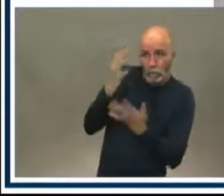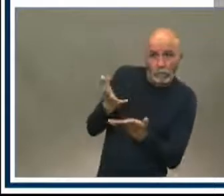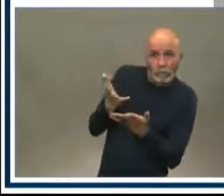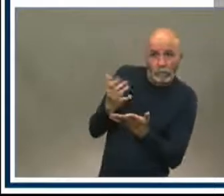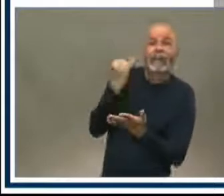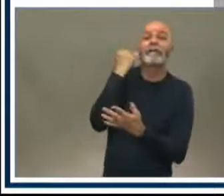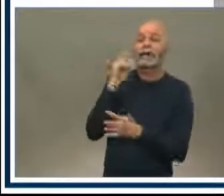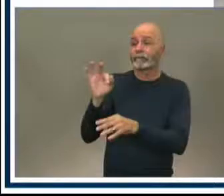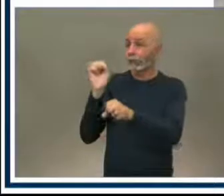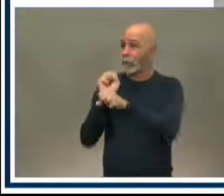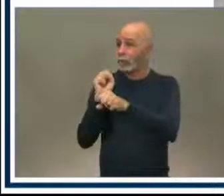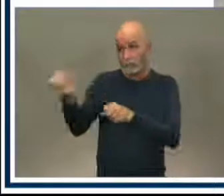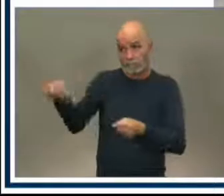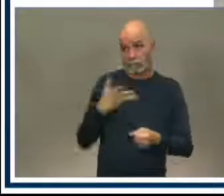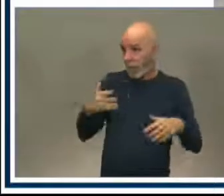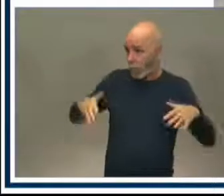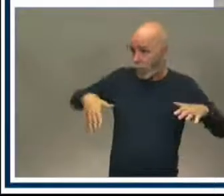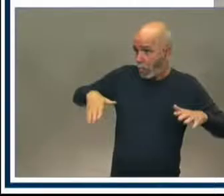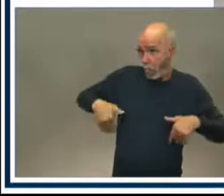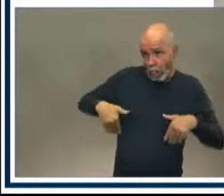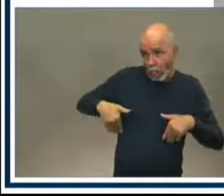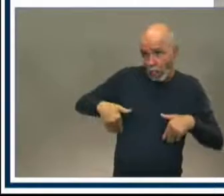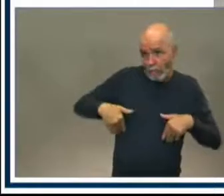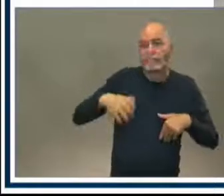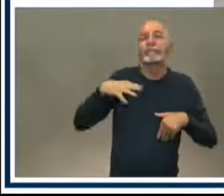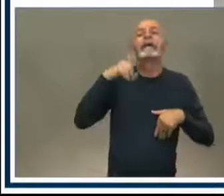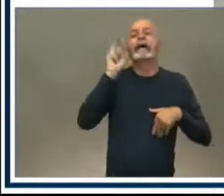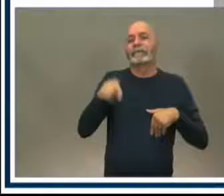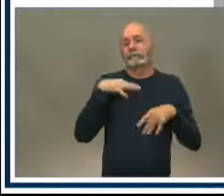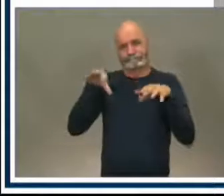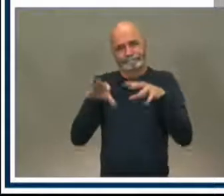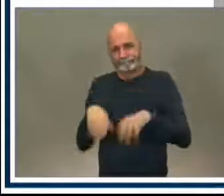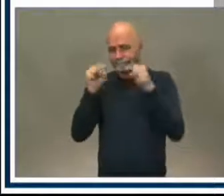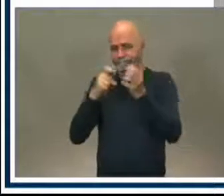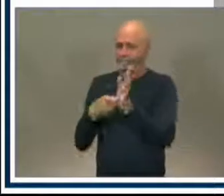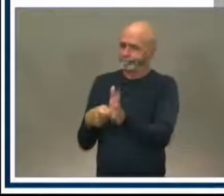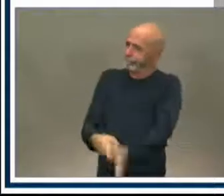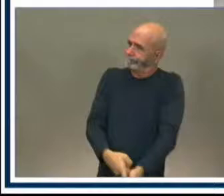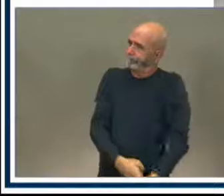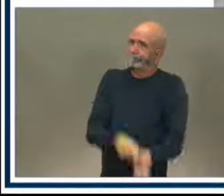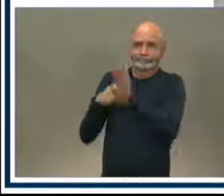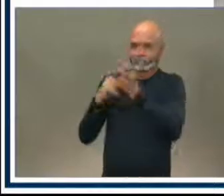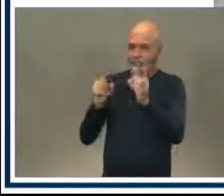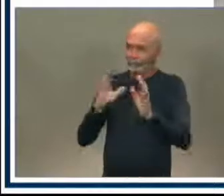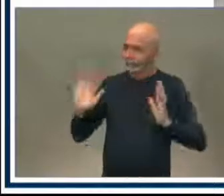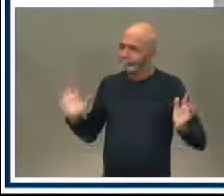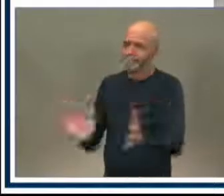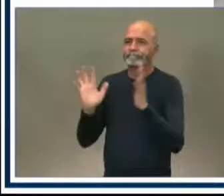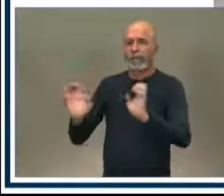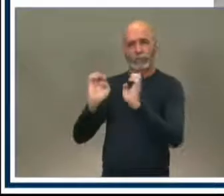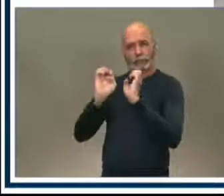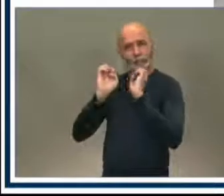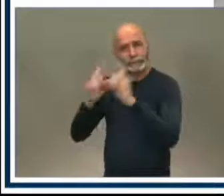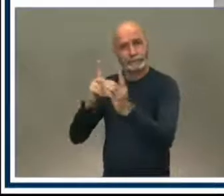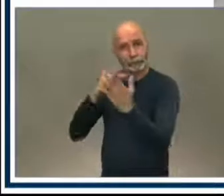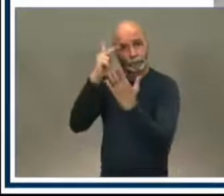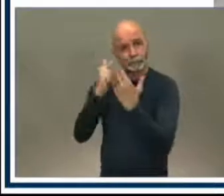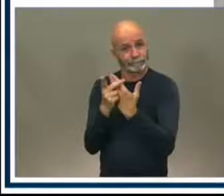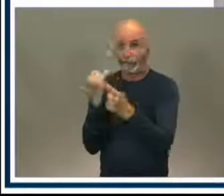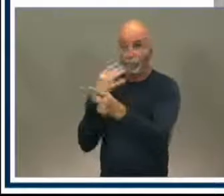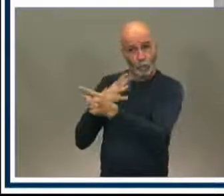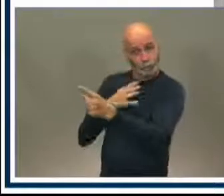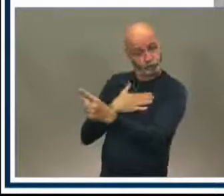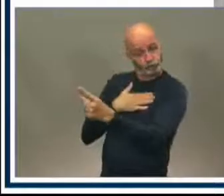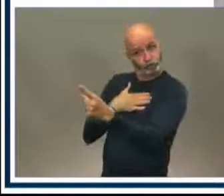will have to take a mandatory education program. If they are willing to be vaccinated, we will work with them and we